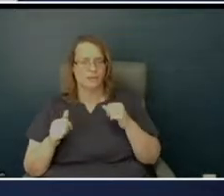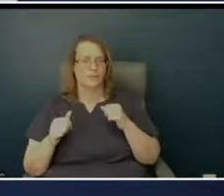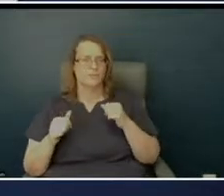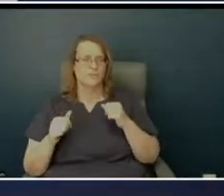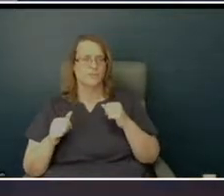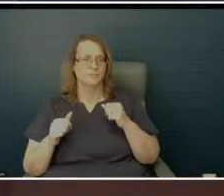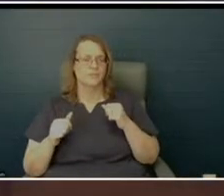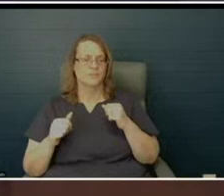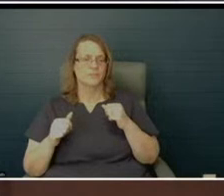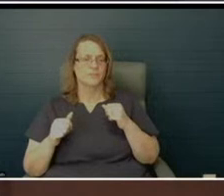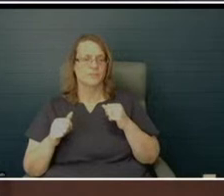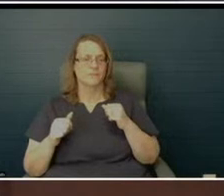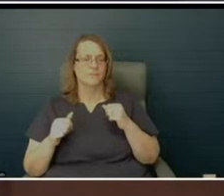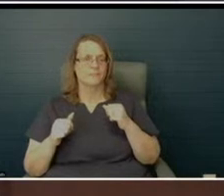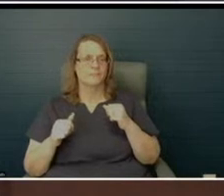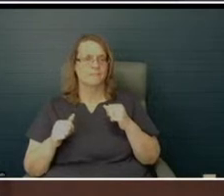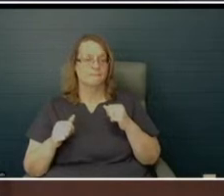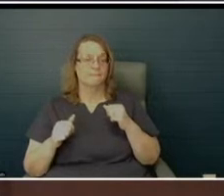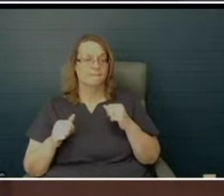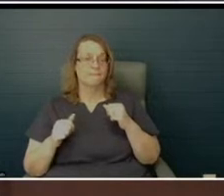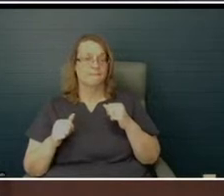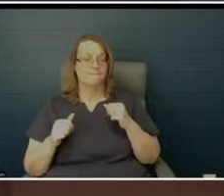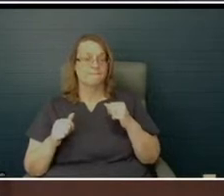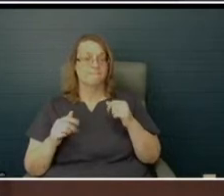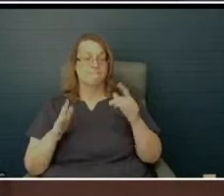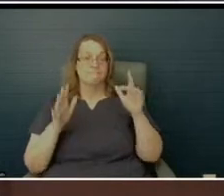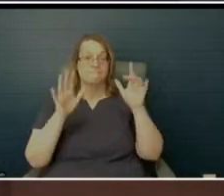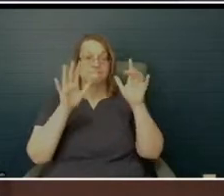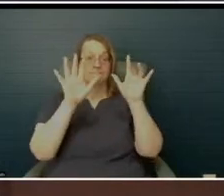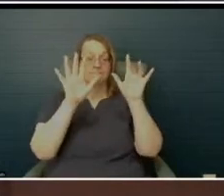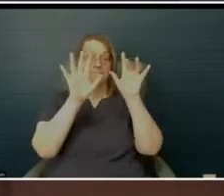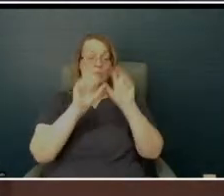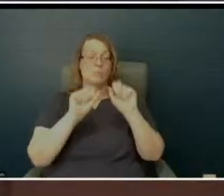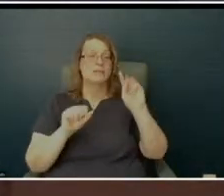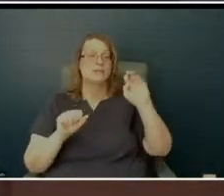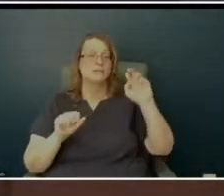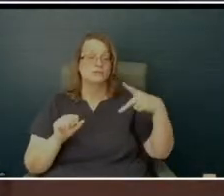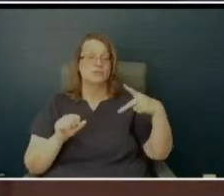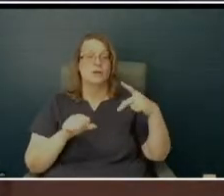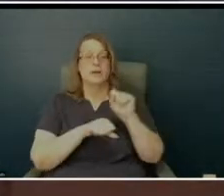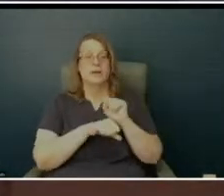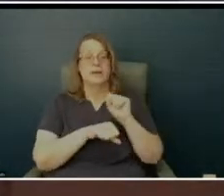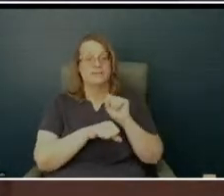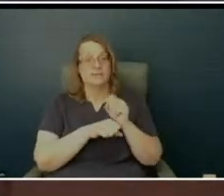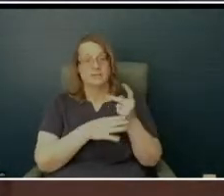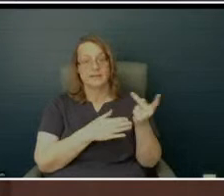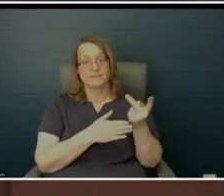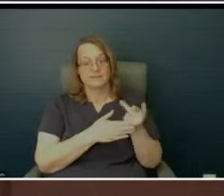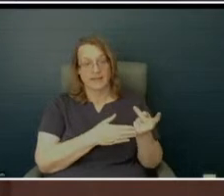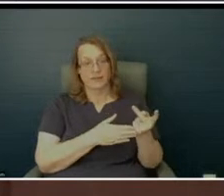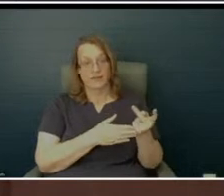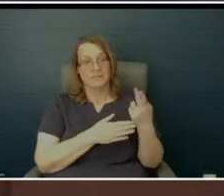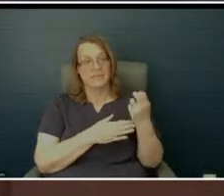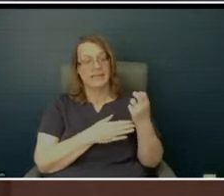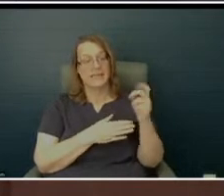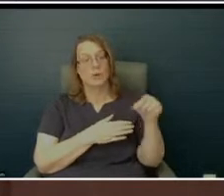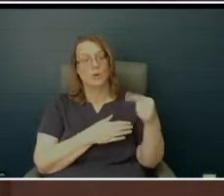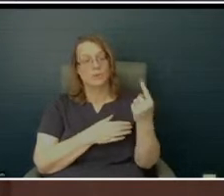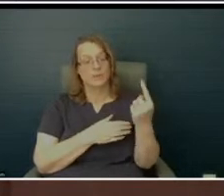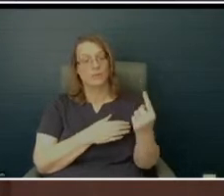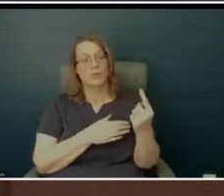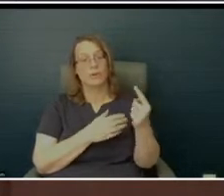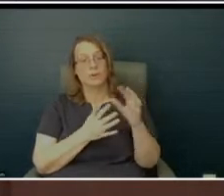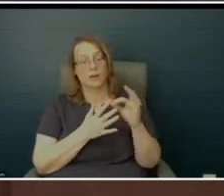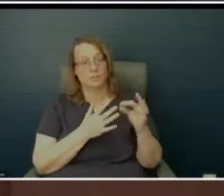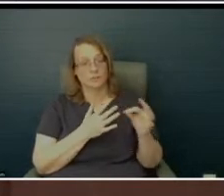Trump's efforts to this point had failed. Stonewalled by Mr. Rosen and Mr. Donahue, President Trump had only one option. He needed to make Clark